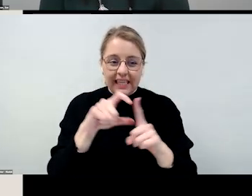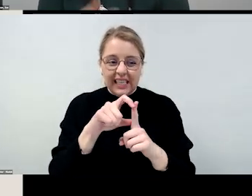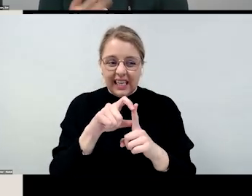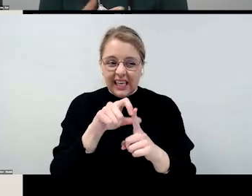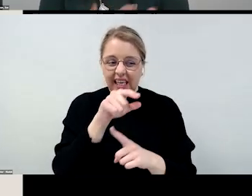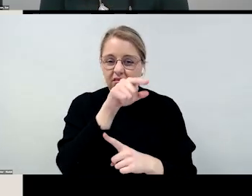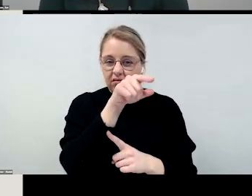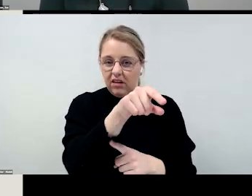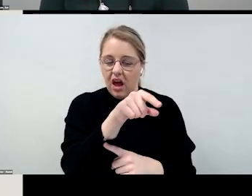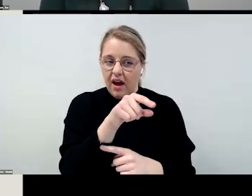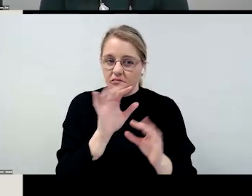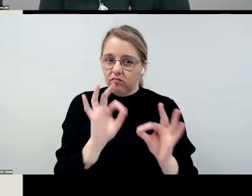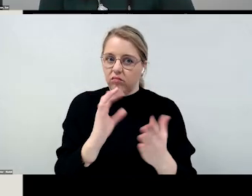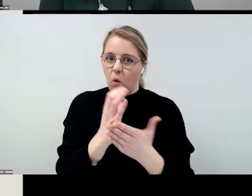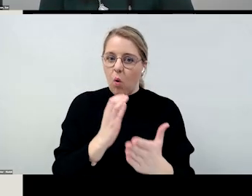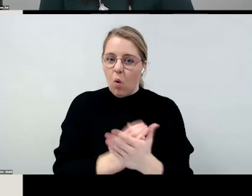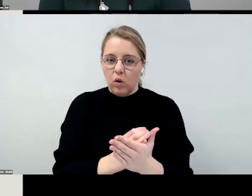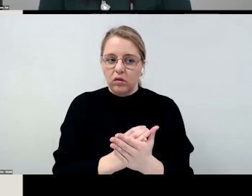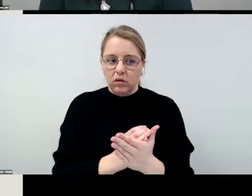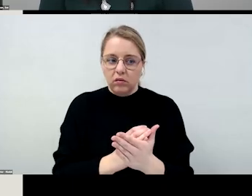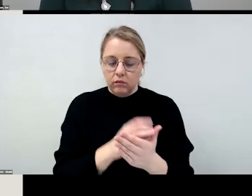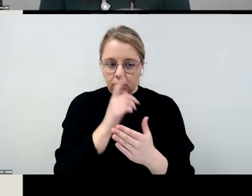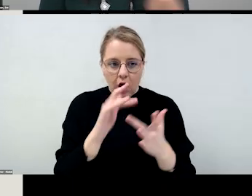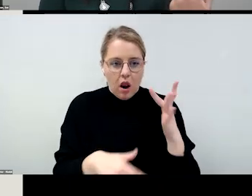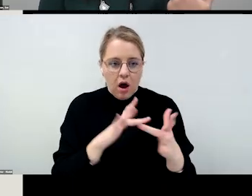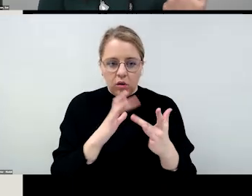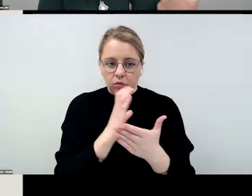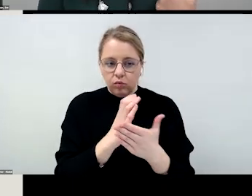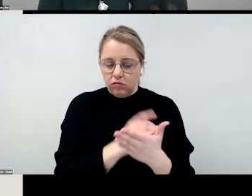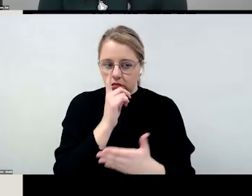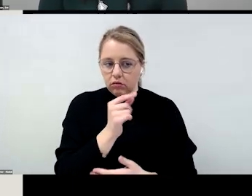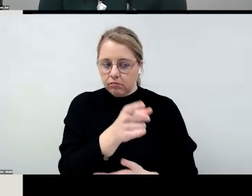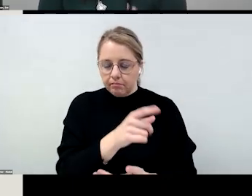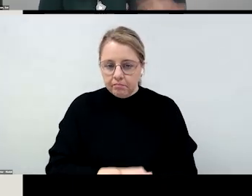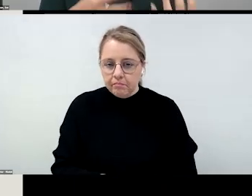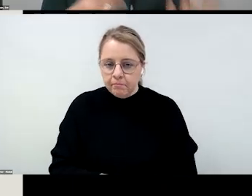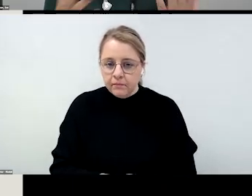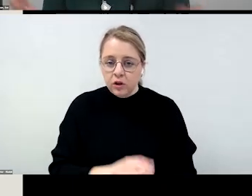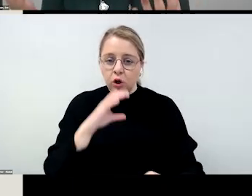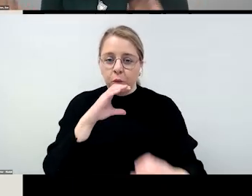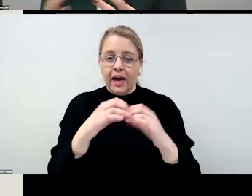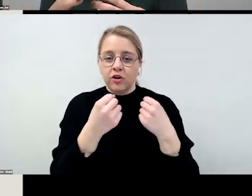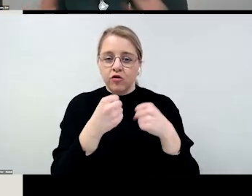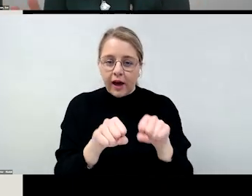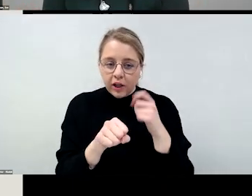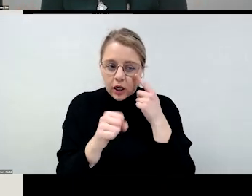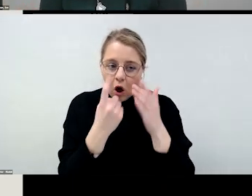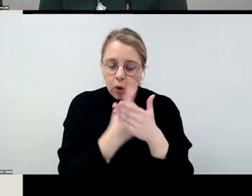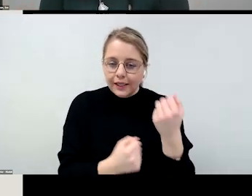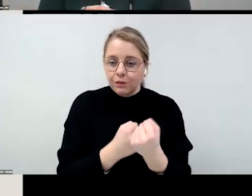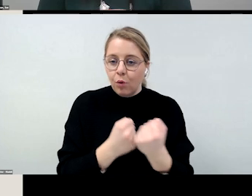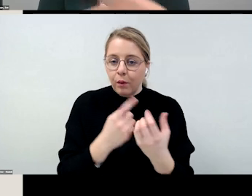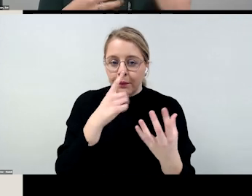Cesslet and Deacon, which you can do online here at teachback.org. And this is a communication strategy that doesn't just support people